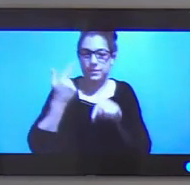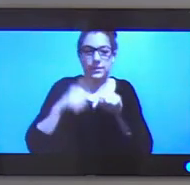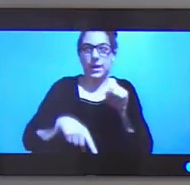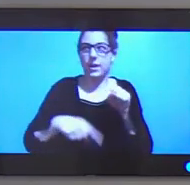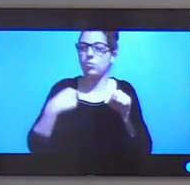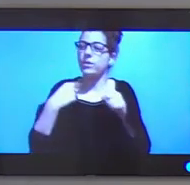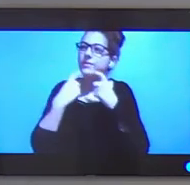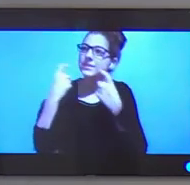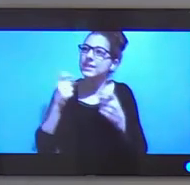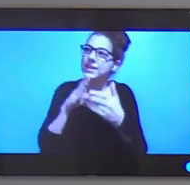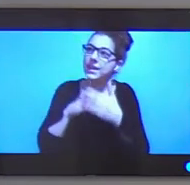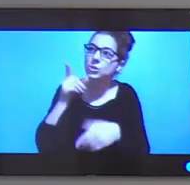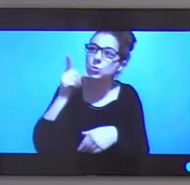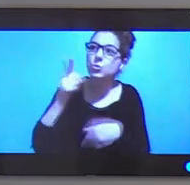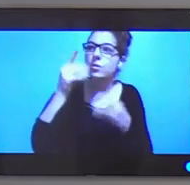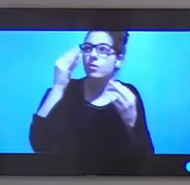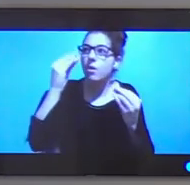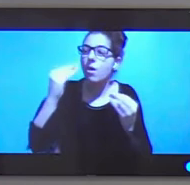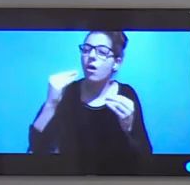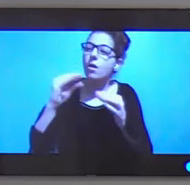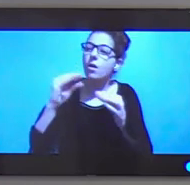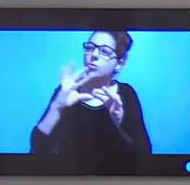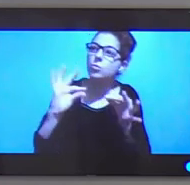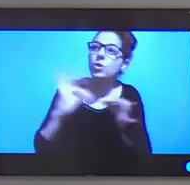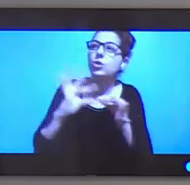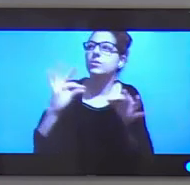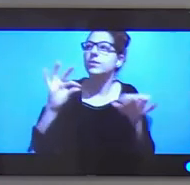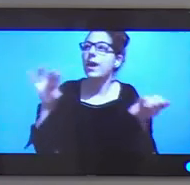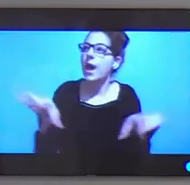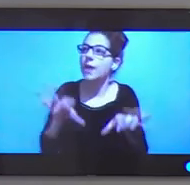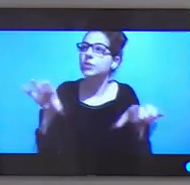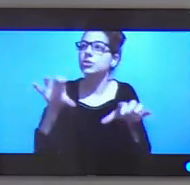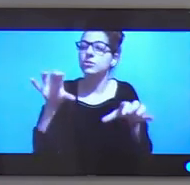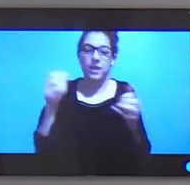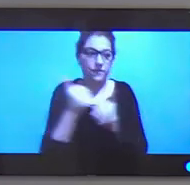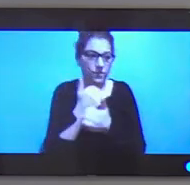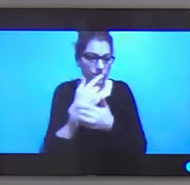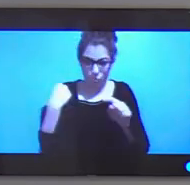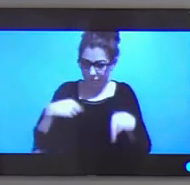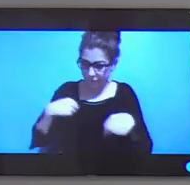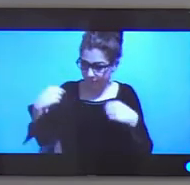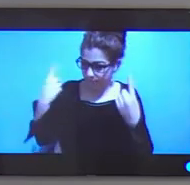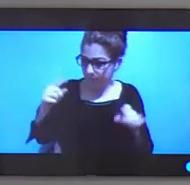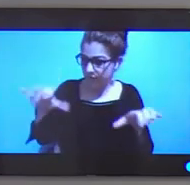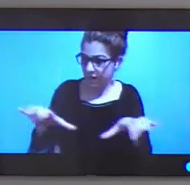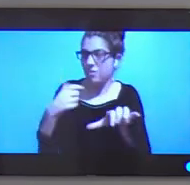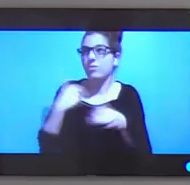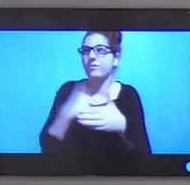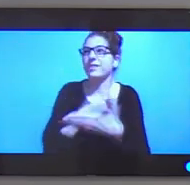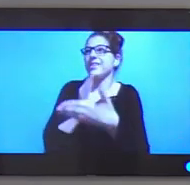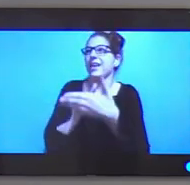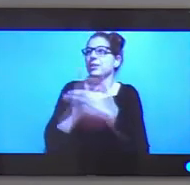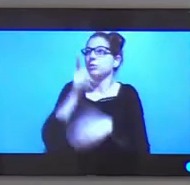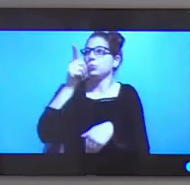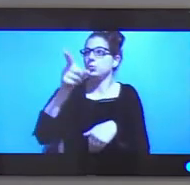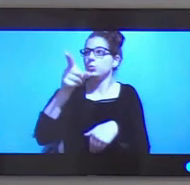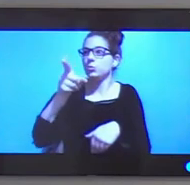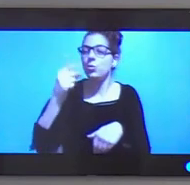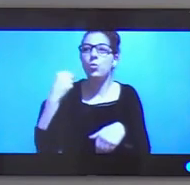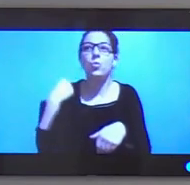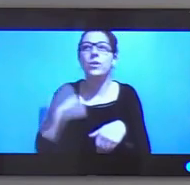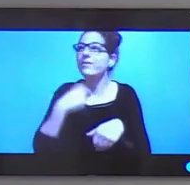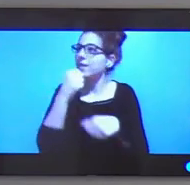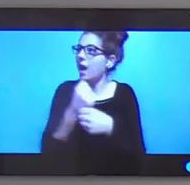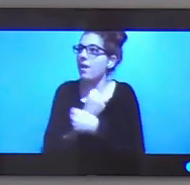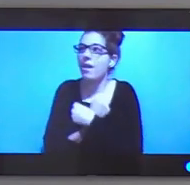you in thought, word, and deed, by what we have done and by what we have left undone. We have not loved you with our